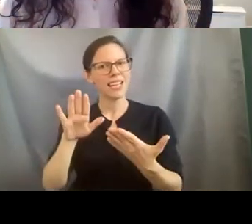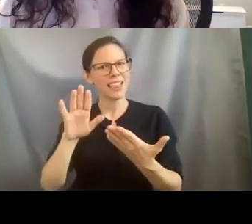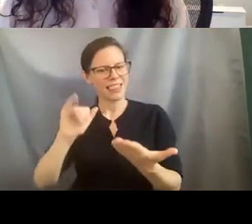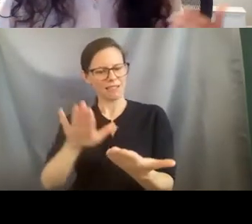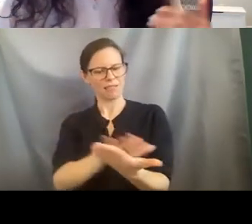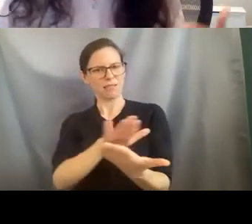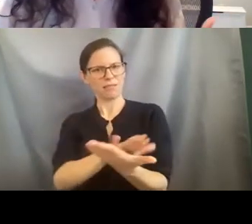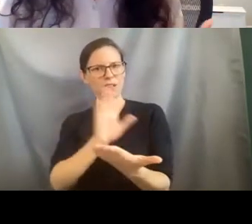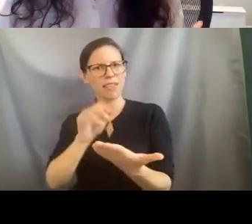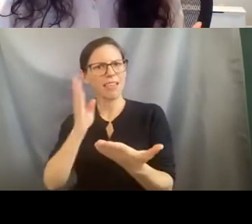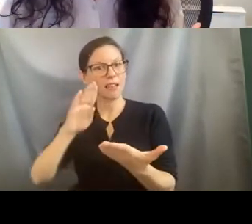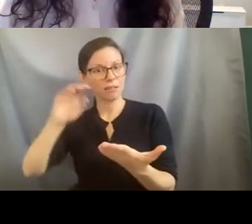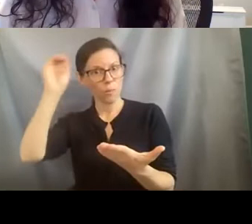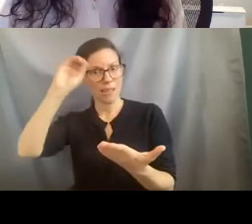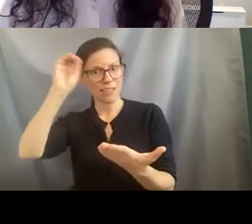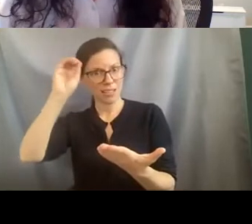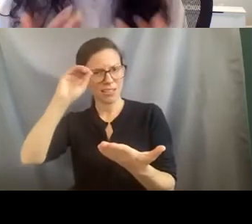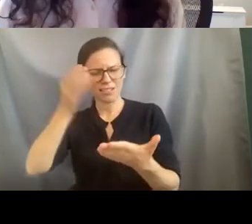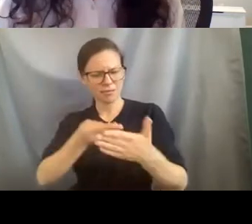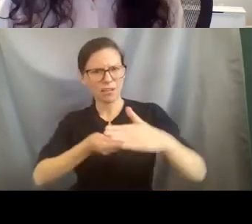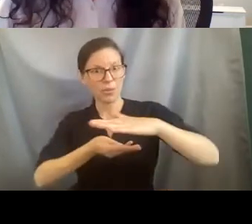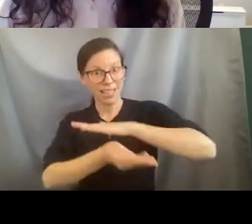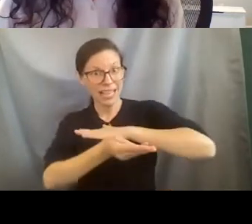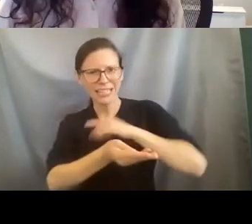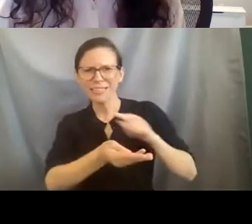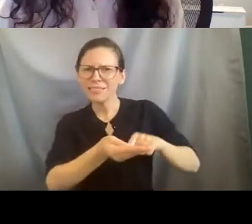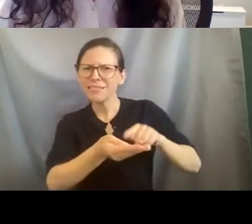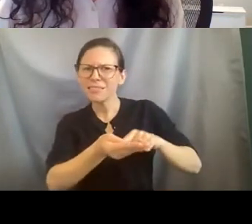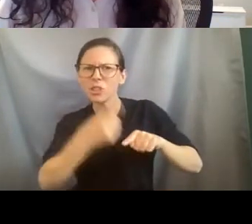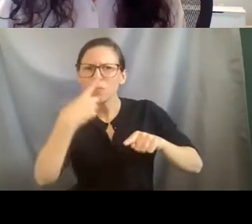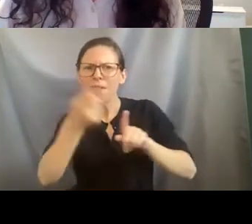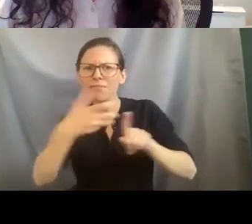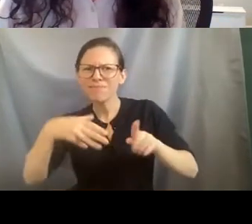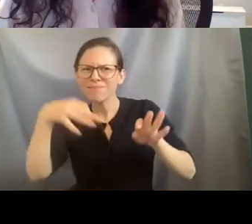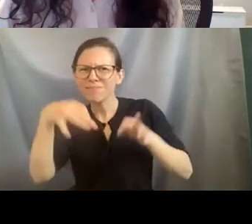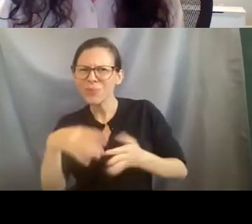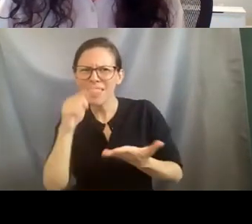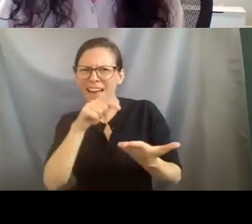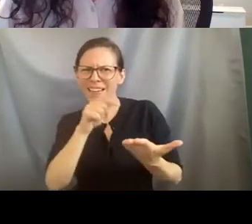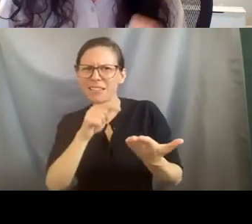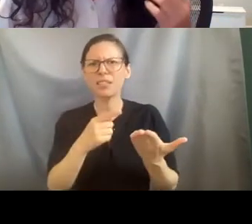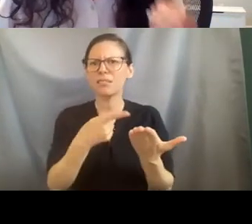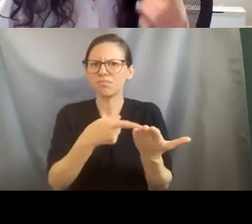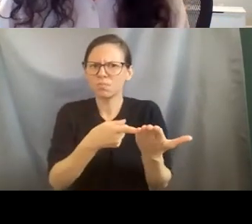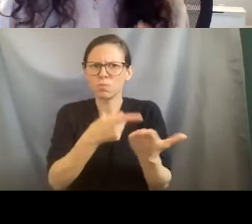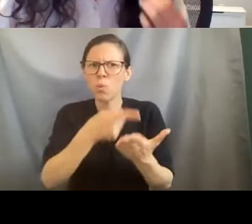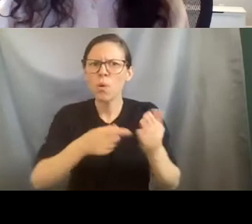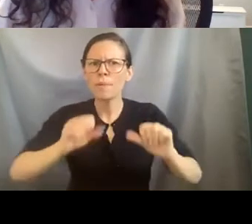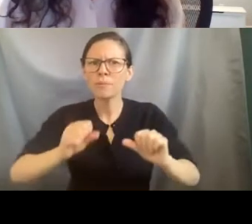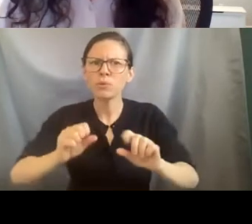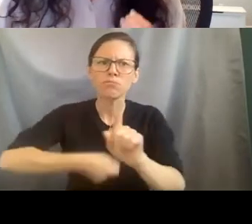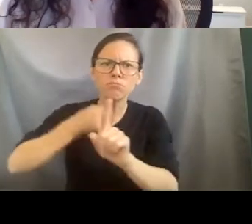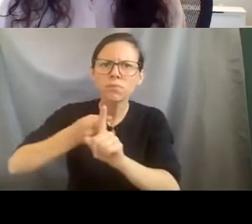opinion that came out this week? You know, please unpack what it is and what concerns and implications it has